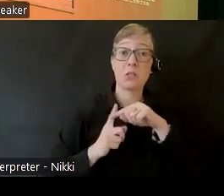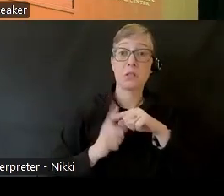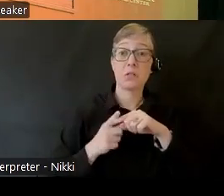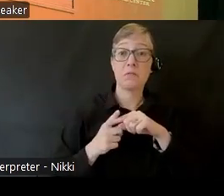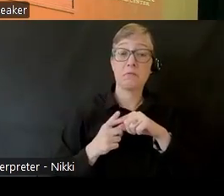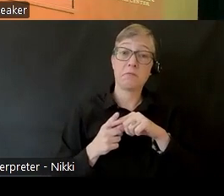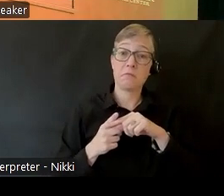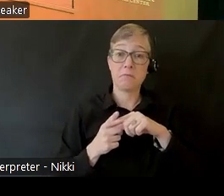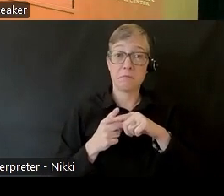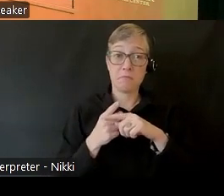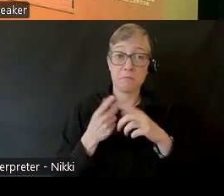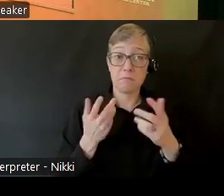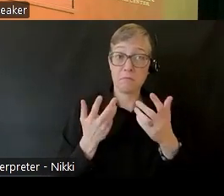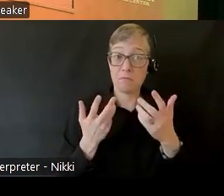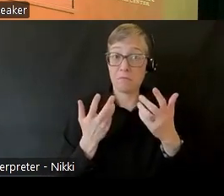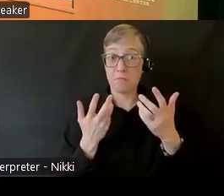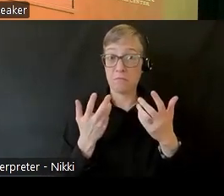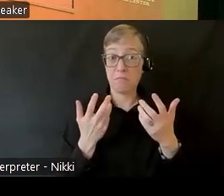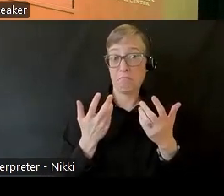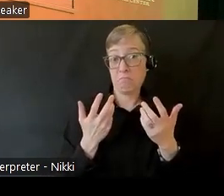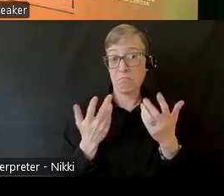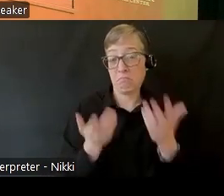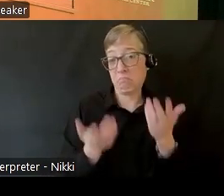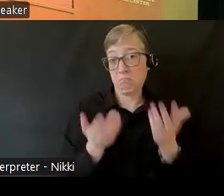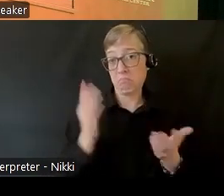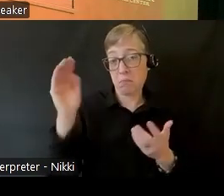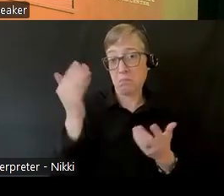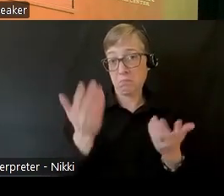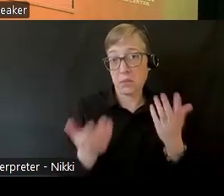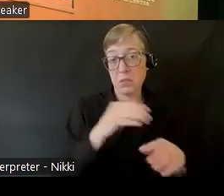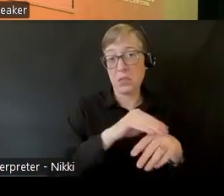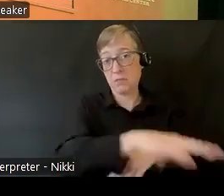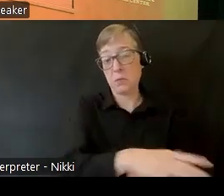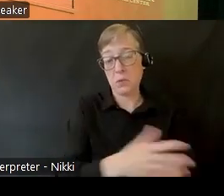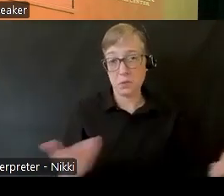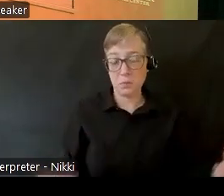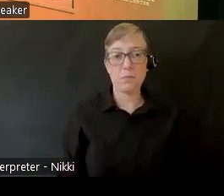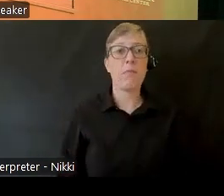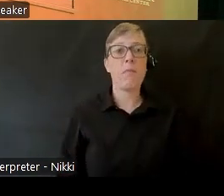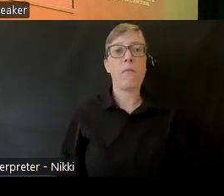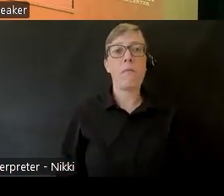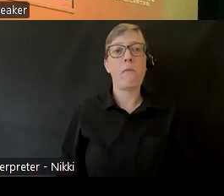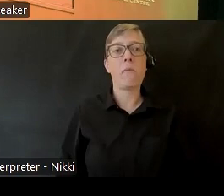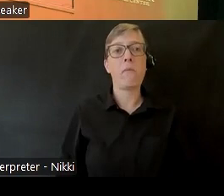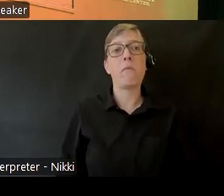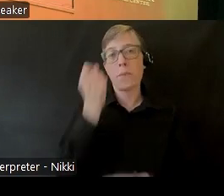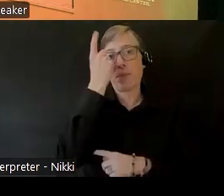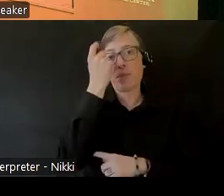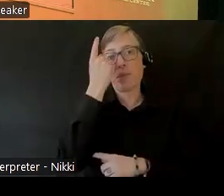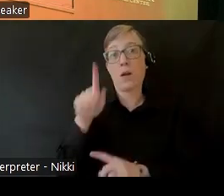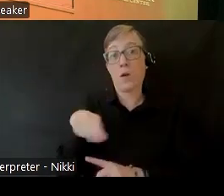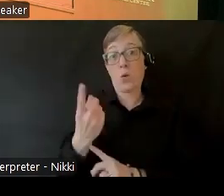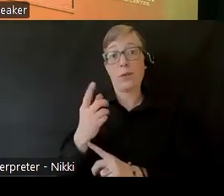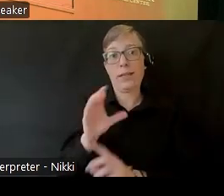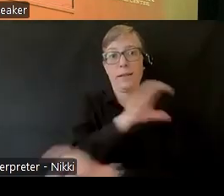indicators. And it's also important to note that only the clinically significant group was the